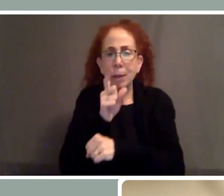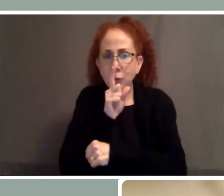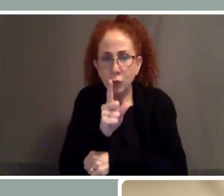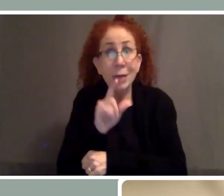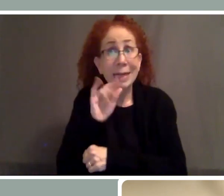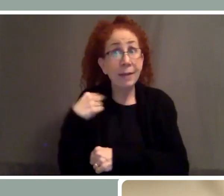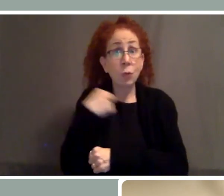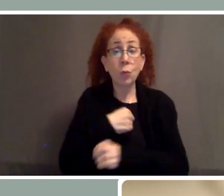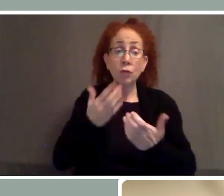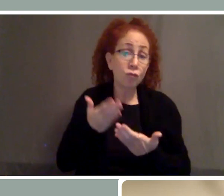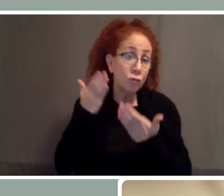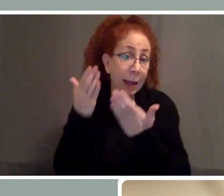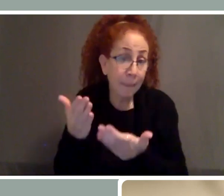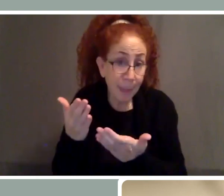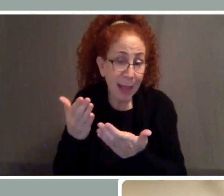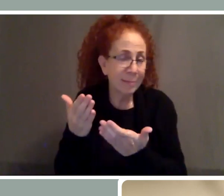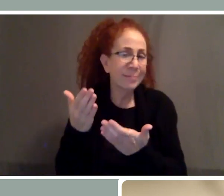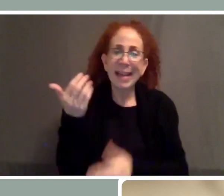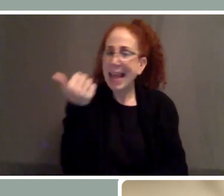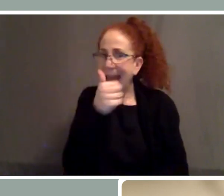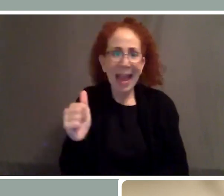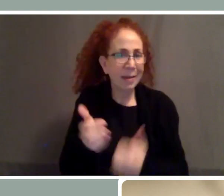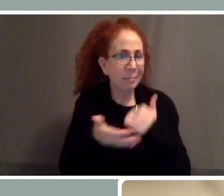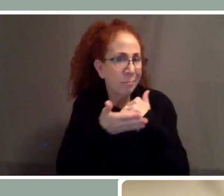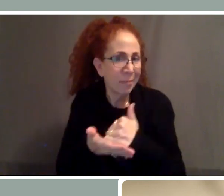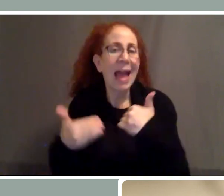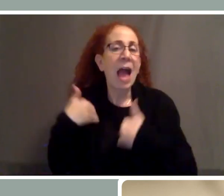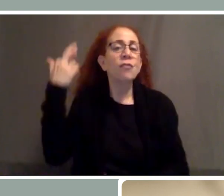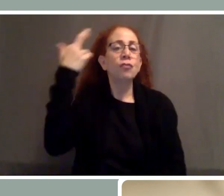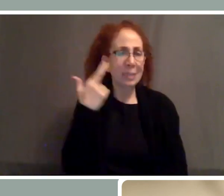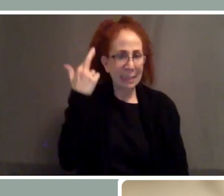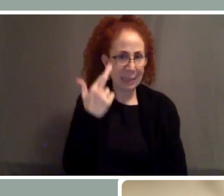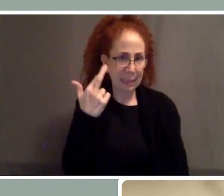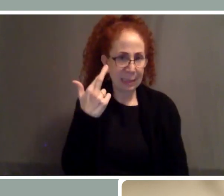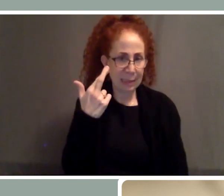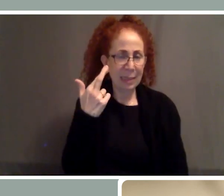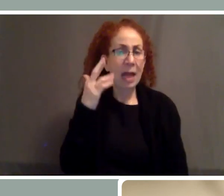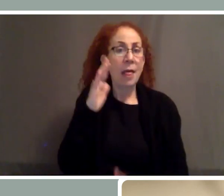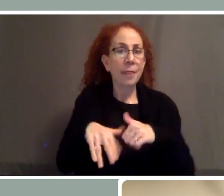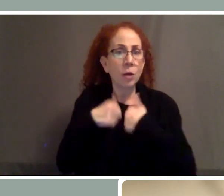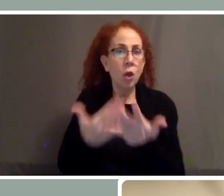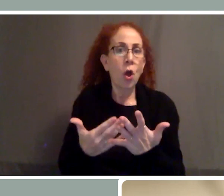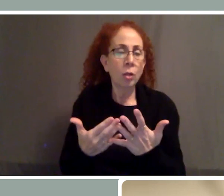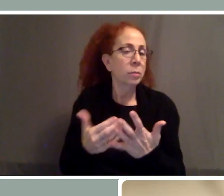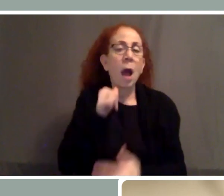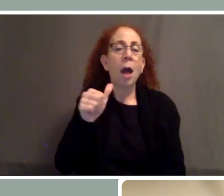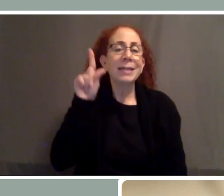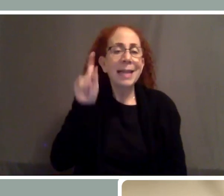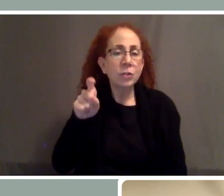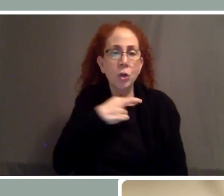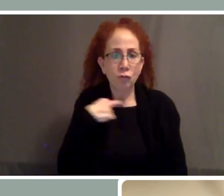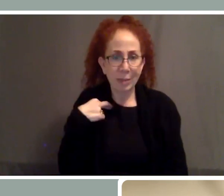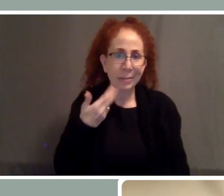we're recommending an intervention, that there's a good reason for it and that we're not exposing somebody to unnecessary